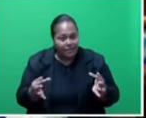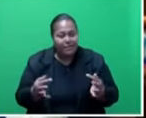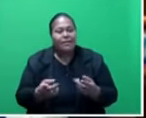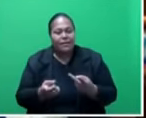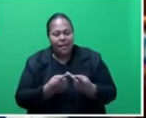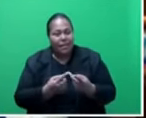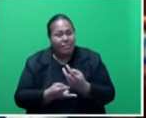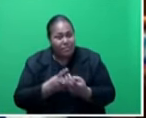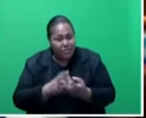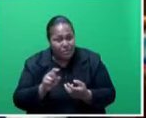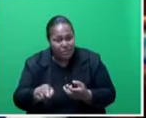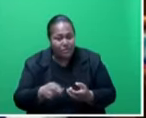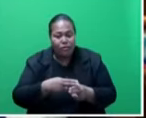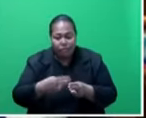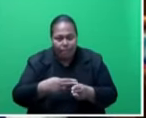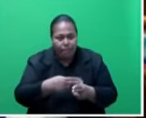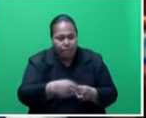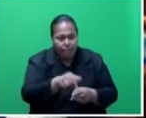materials targeting households in Zone 1 and 2.